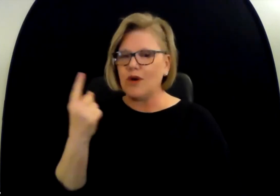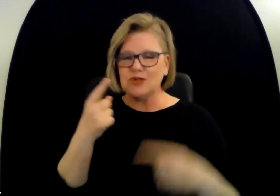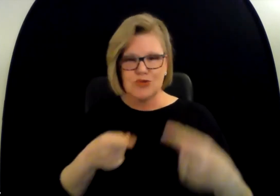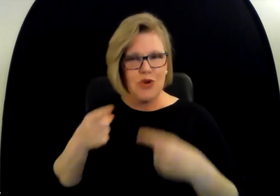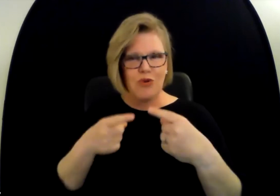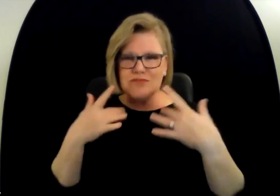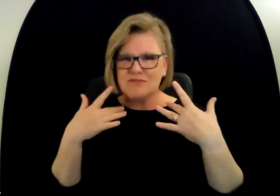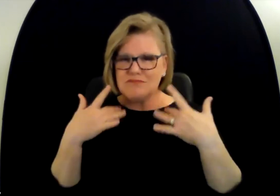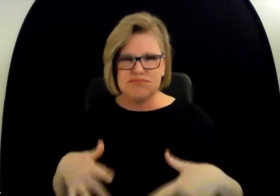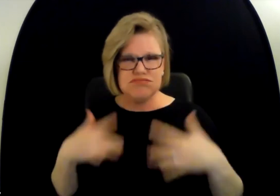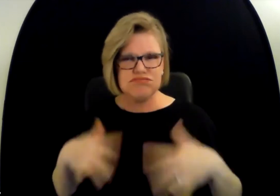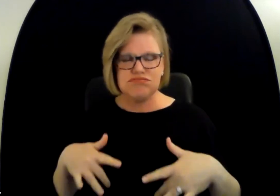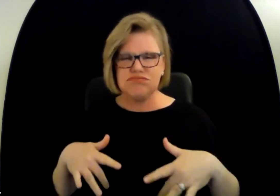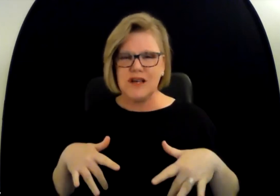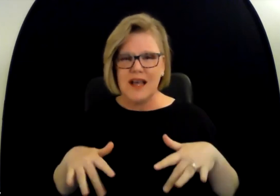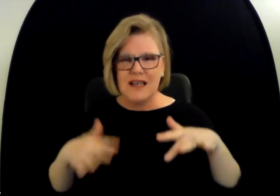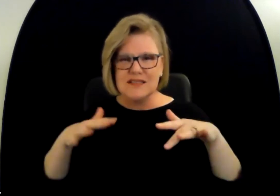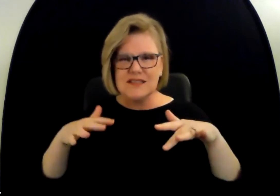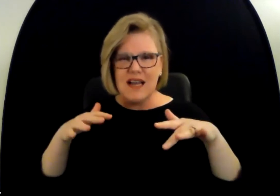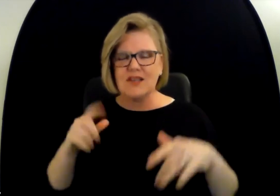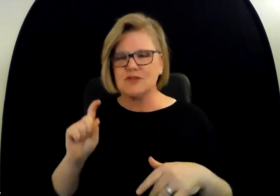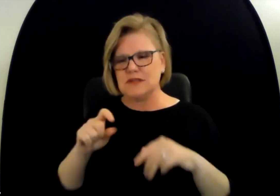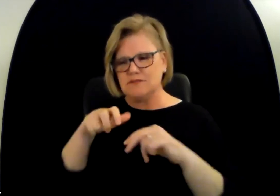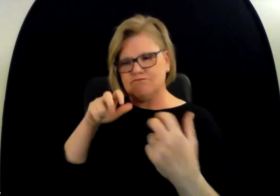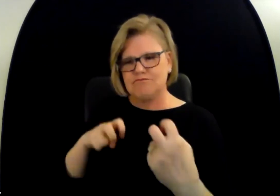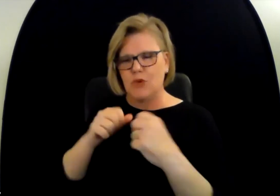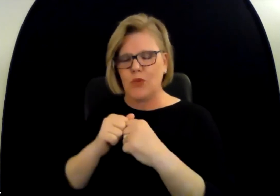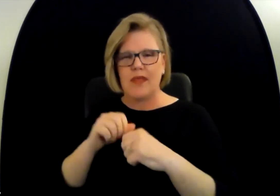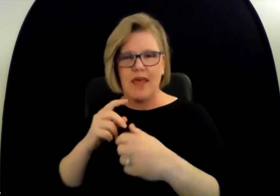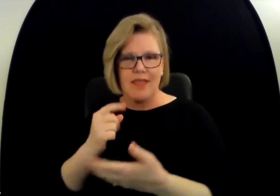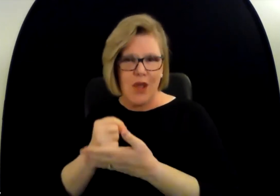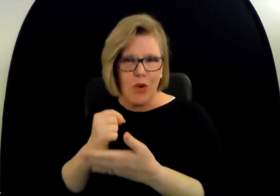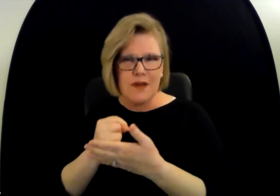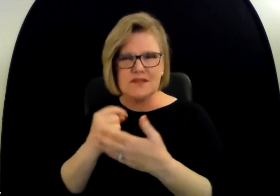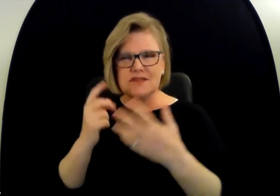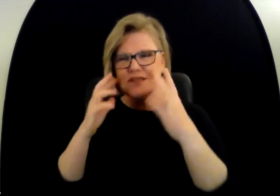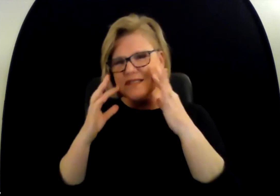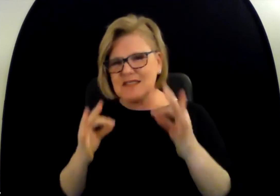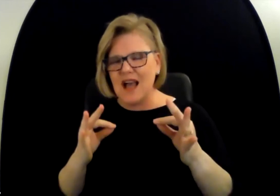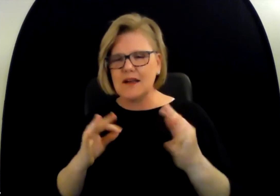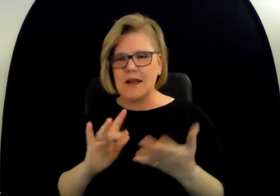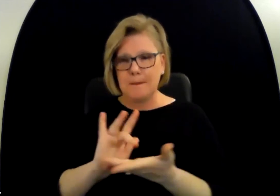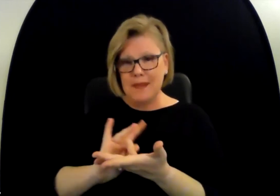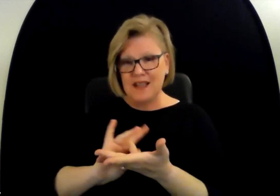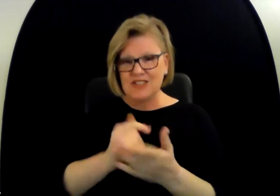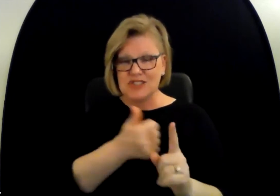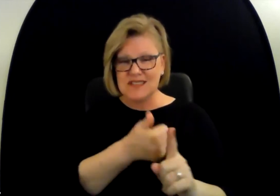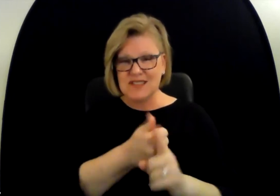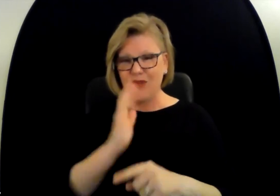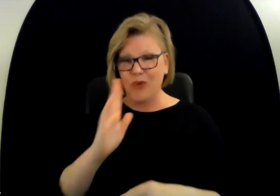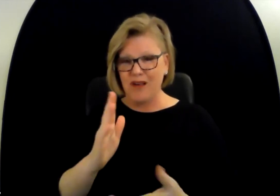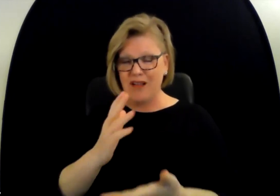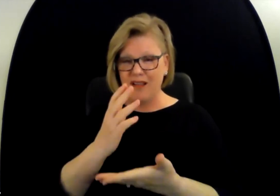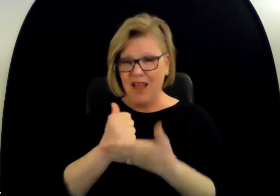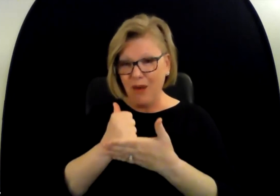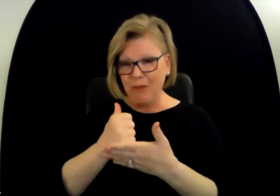anxiety. So I had to sit down with my doctor, a therapist, and really determine whether or not the medication would be beneficial for me,